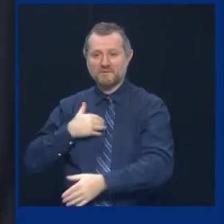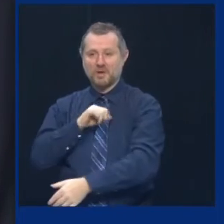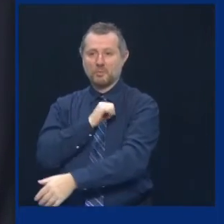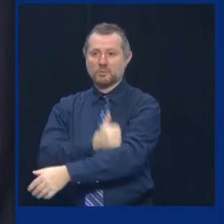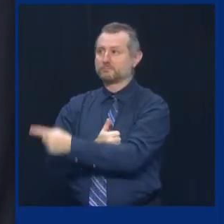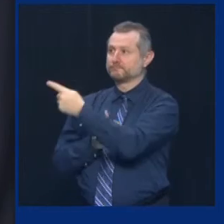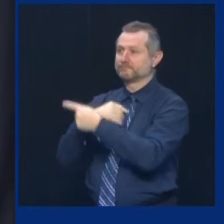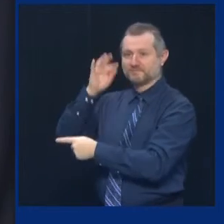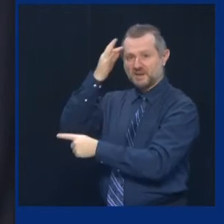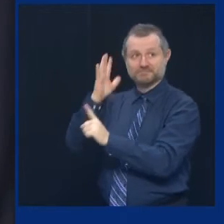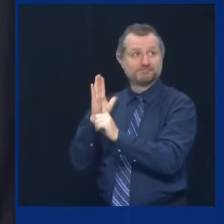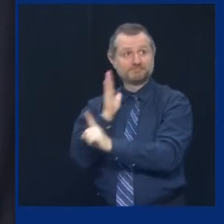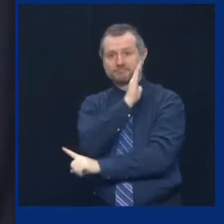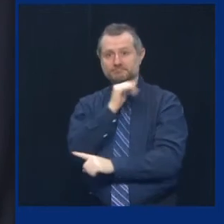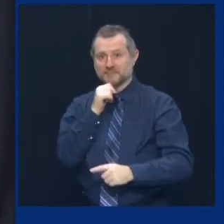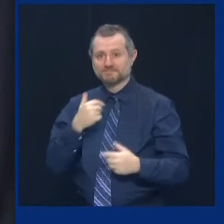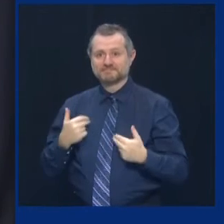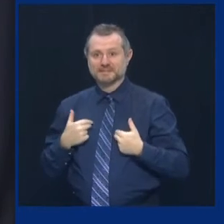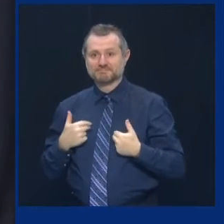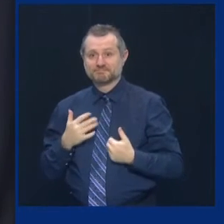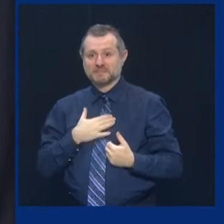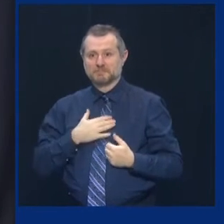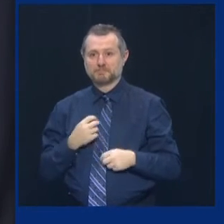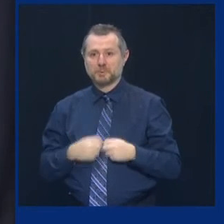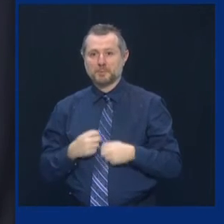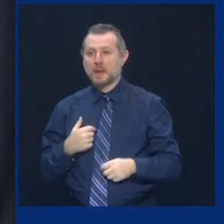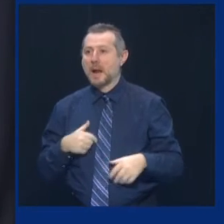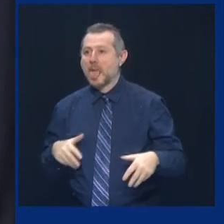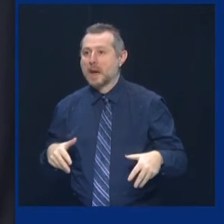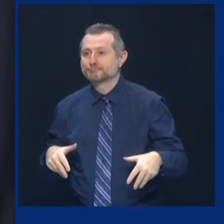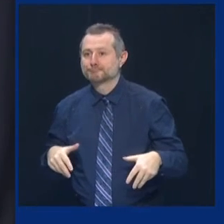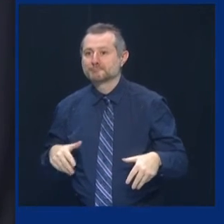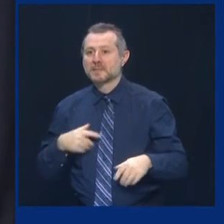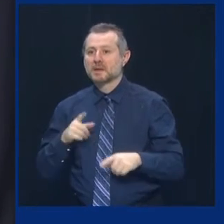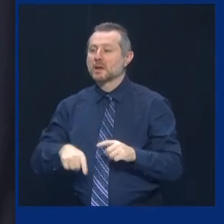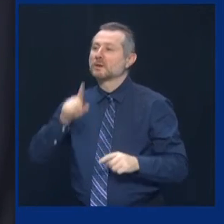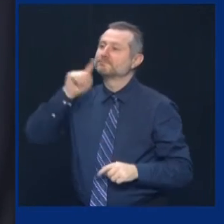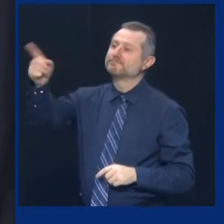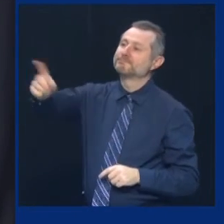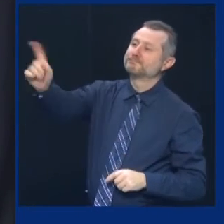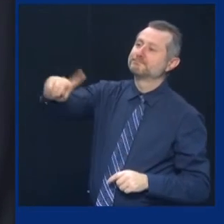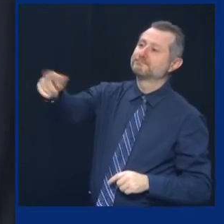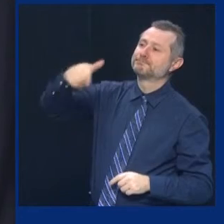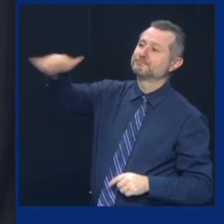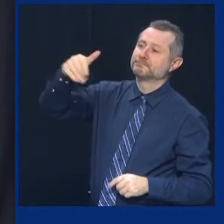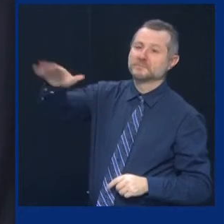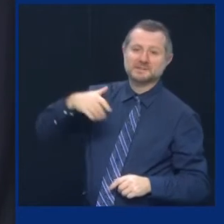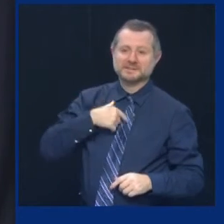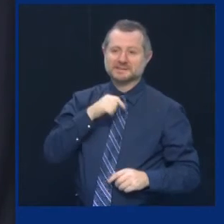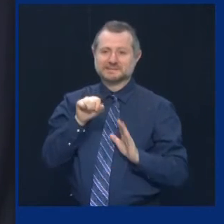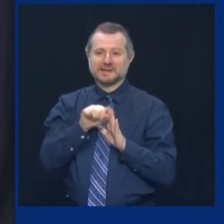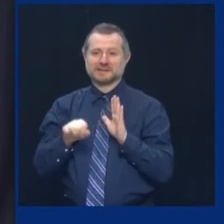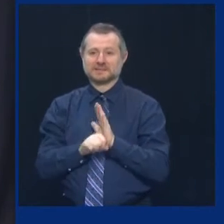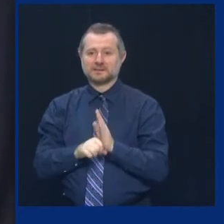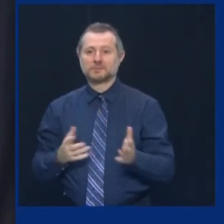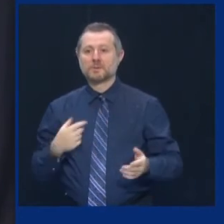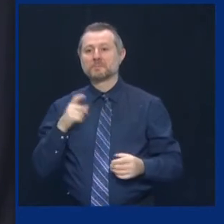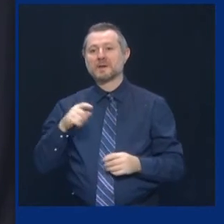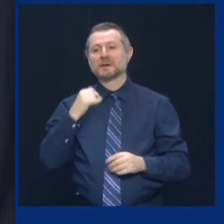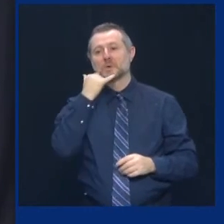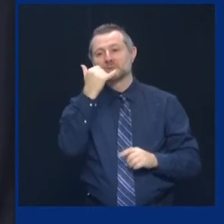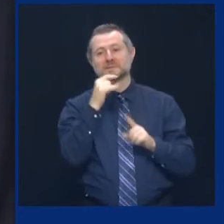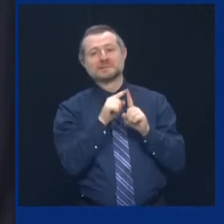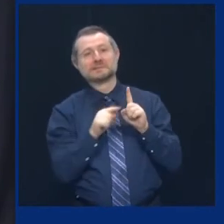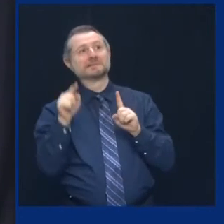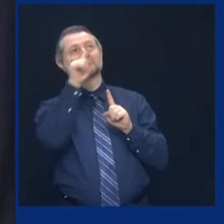issue here. I can't halt flights. I call on the U.S. government to do it. However,